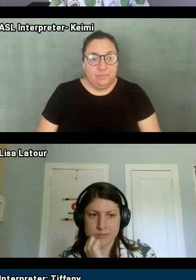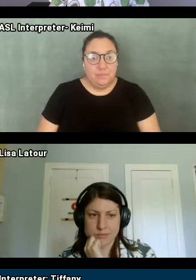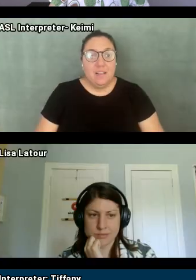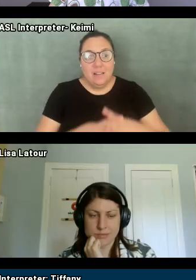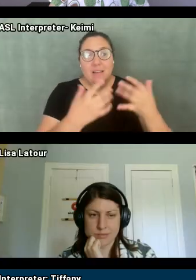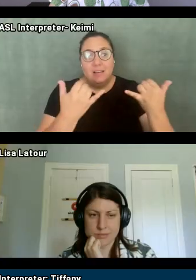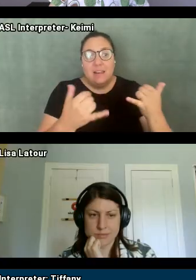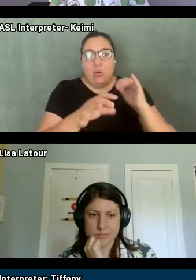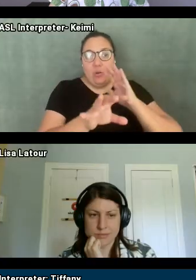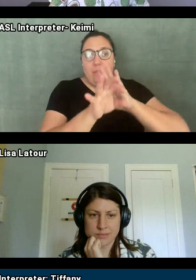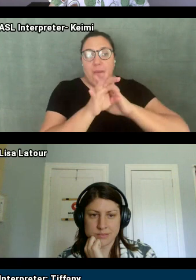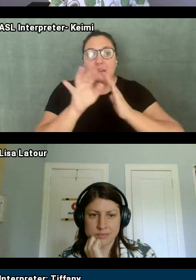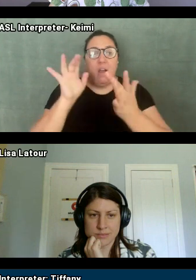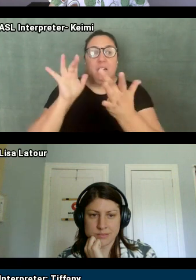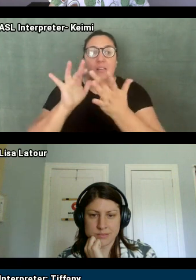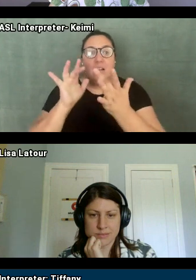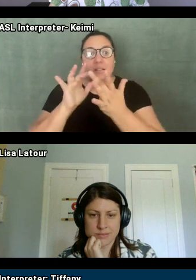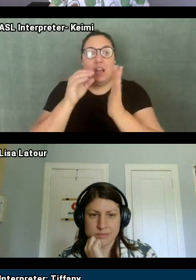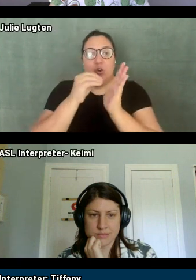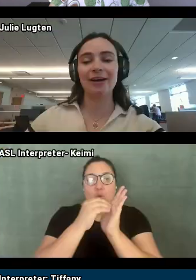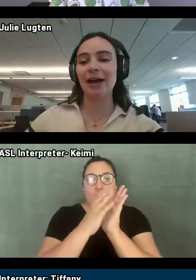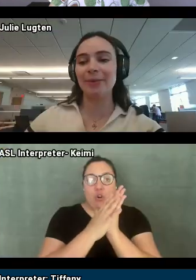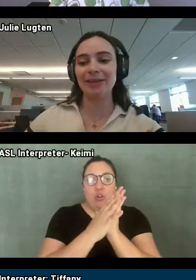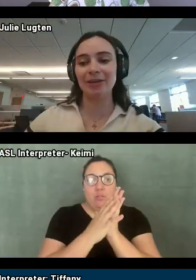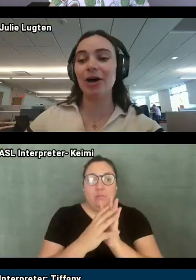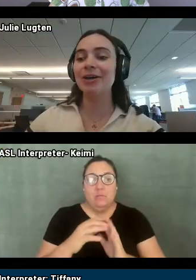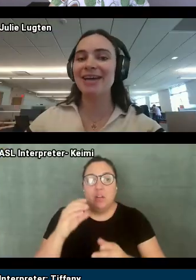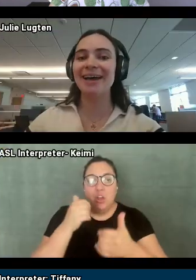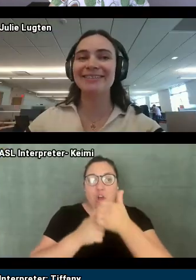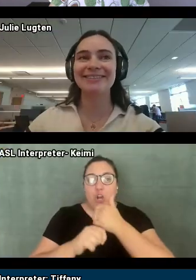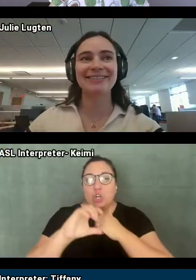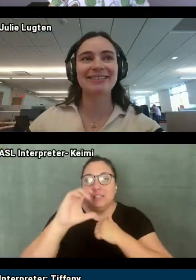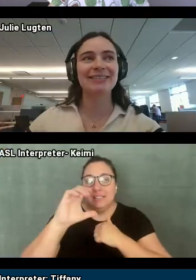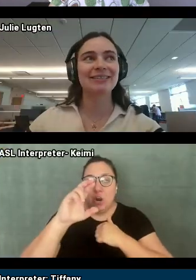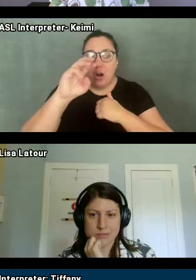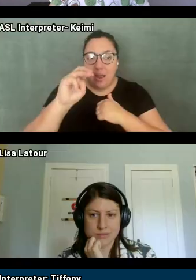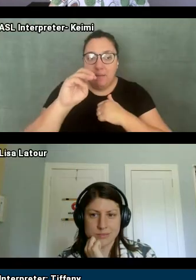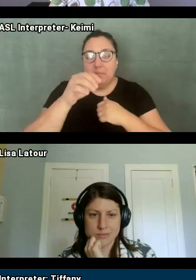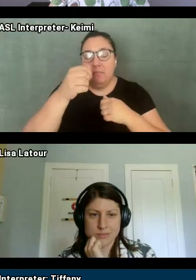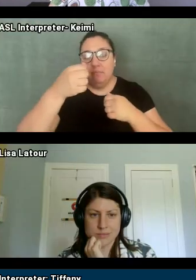record to update. So going under CRM and then contacts,